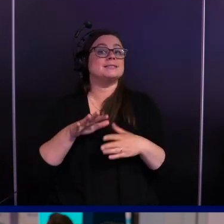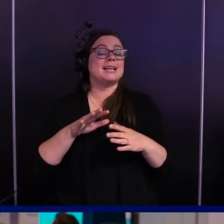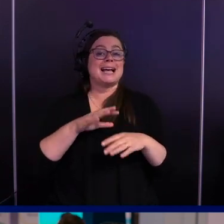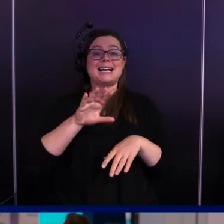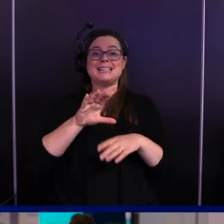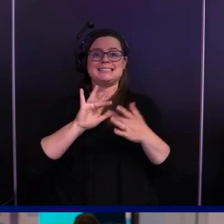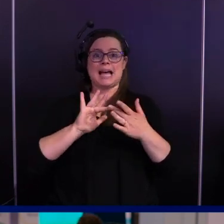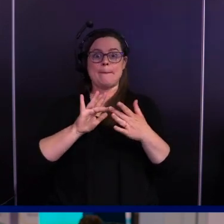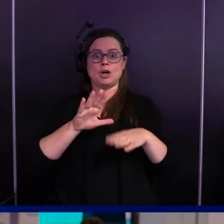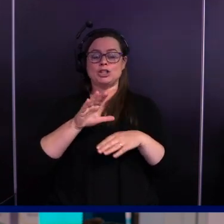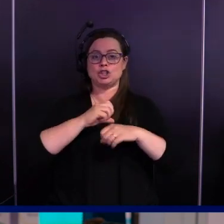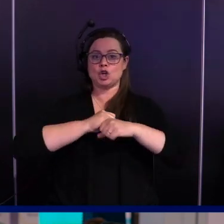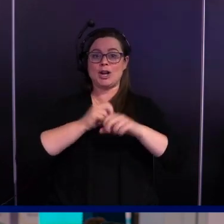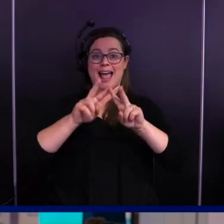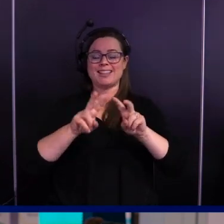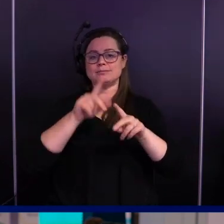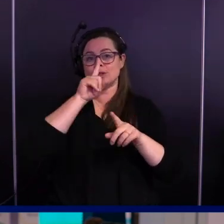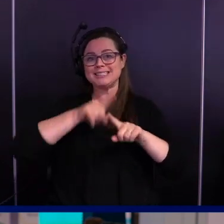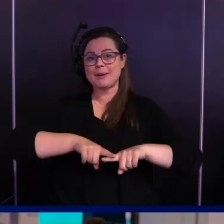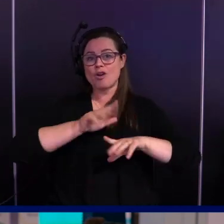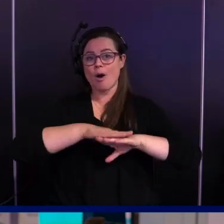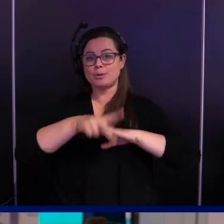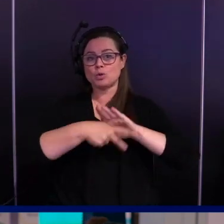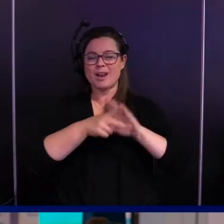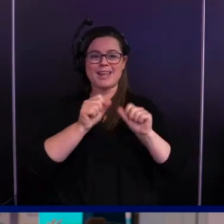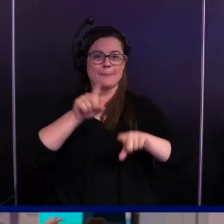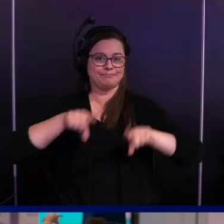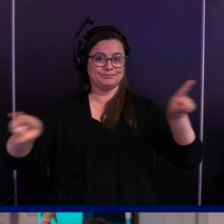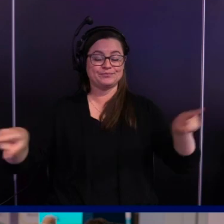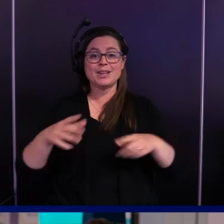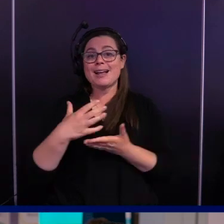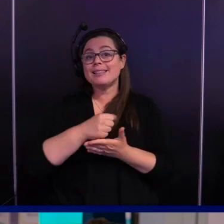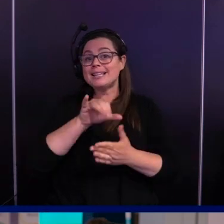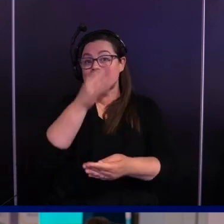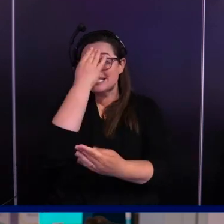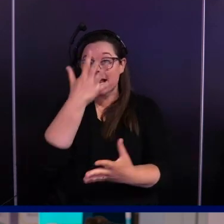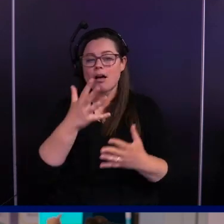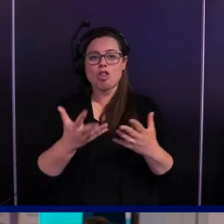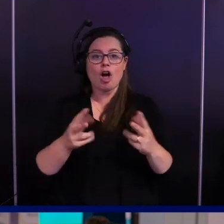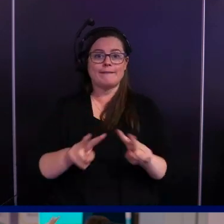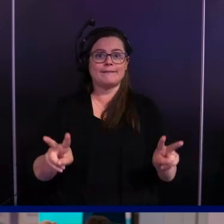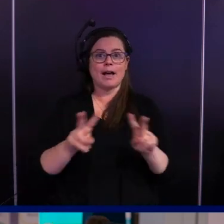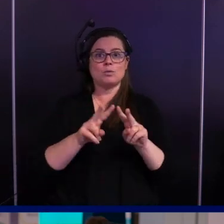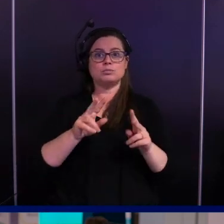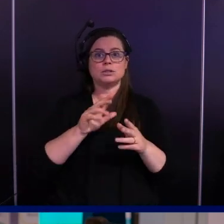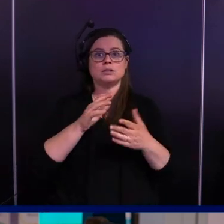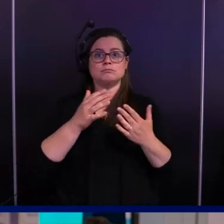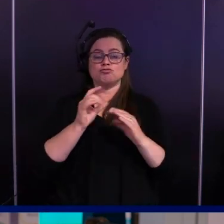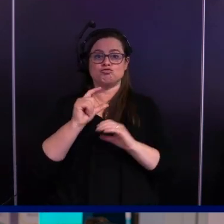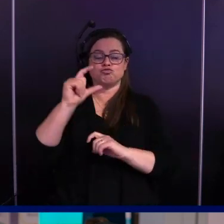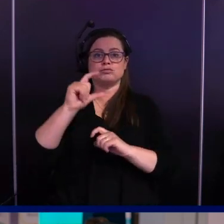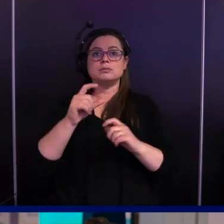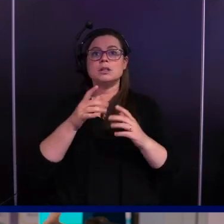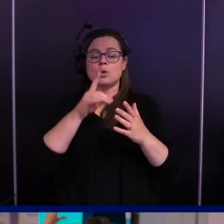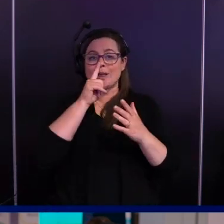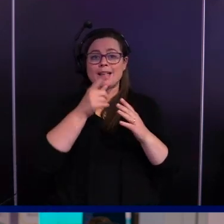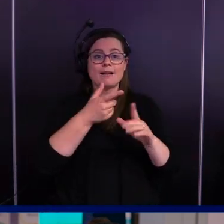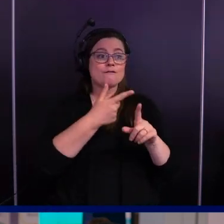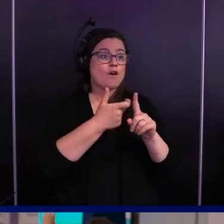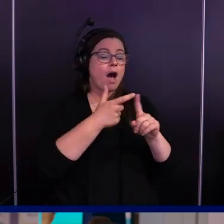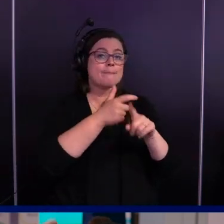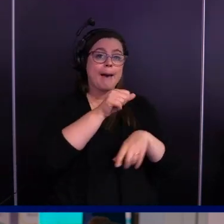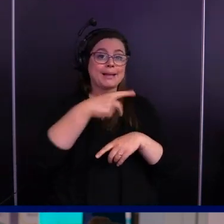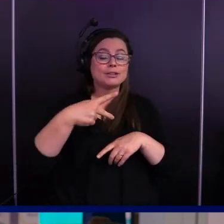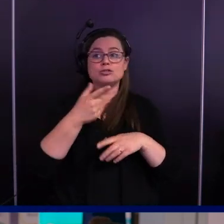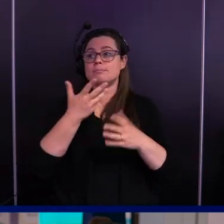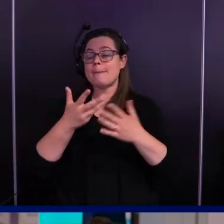different based on the persona. And collecting this data, and then a lot of volumes are going security data. I mean, it could be coming from application, it could be